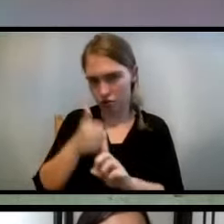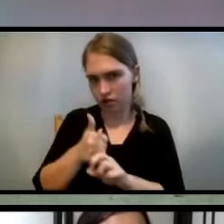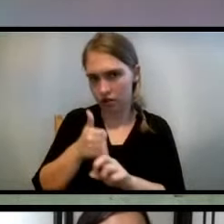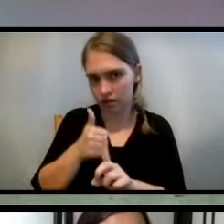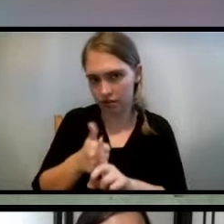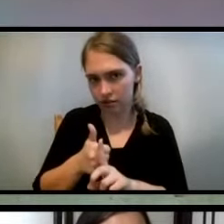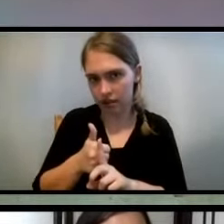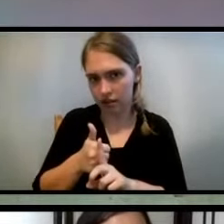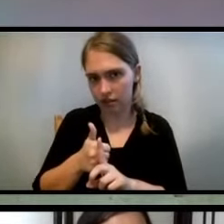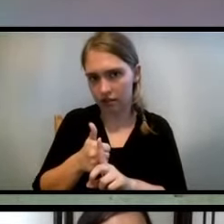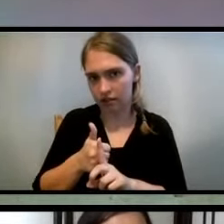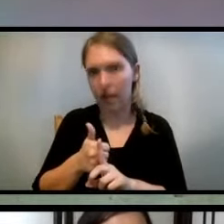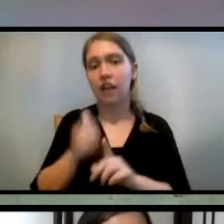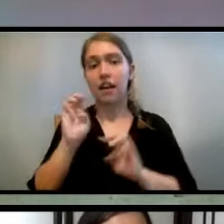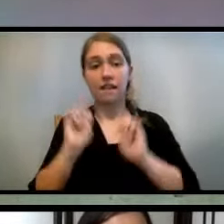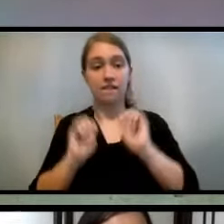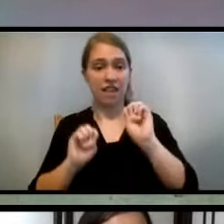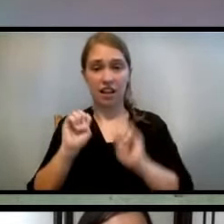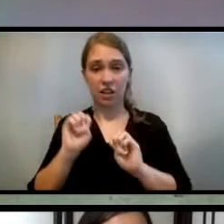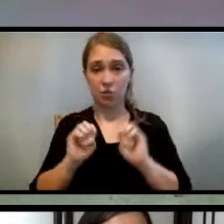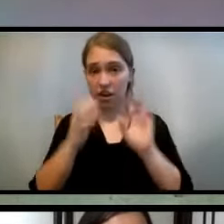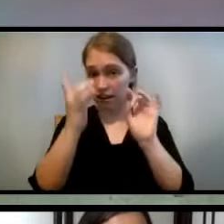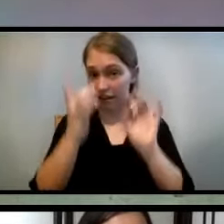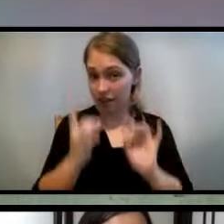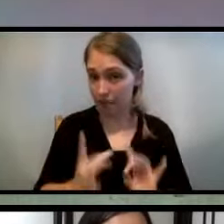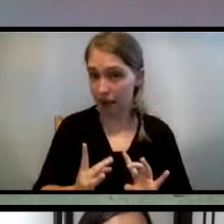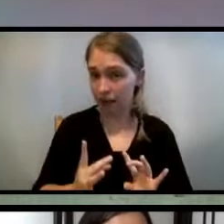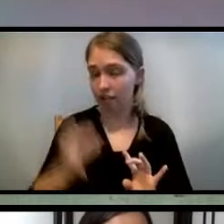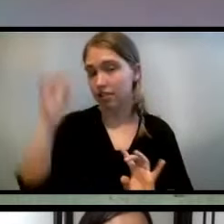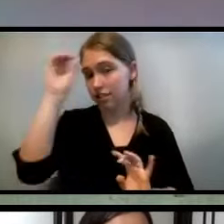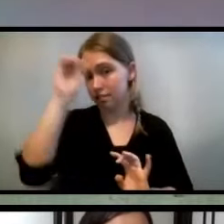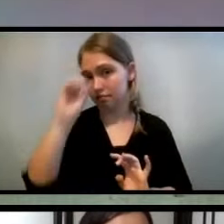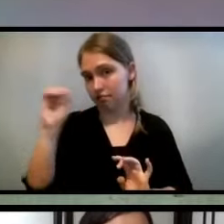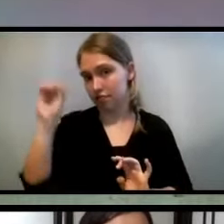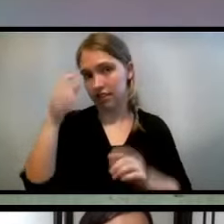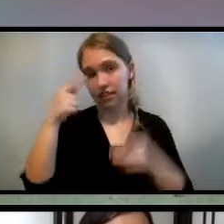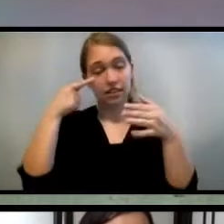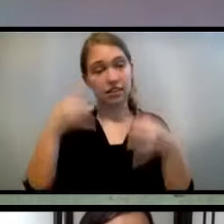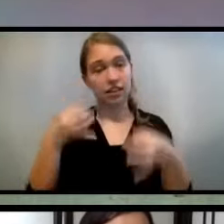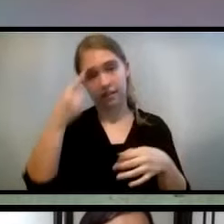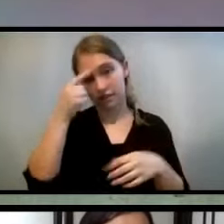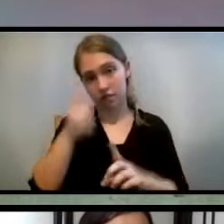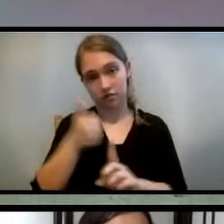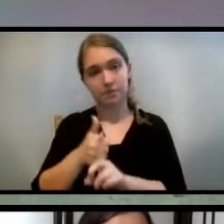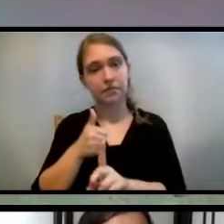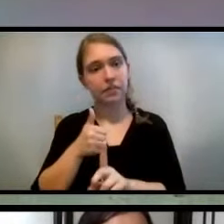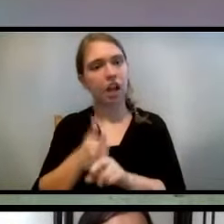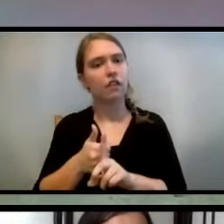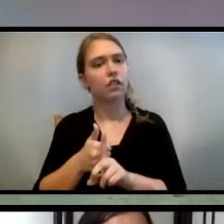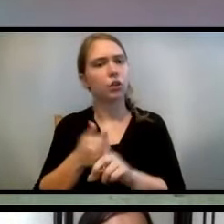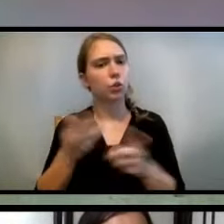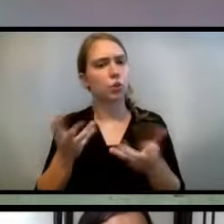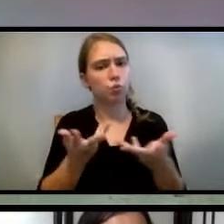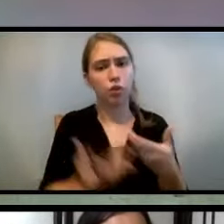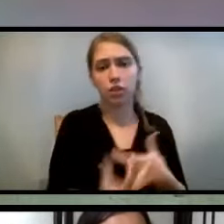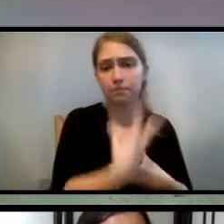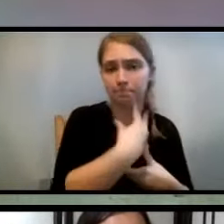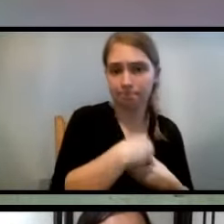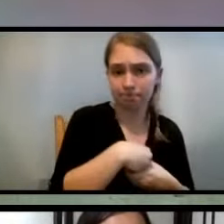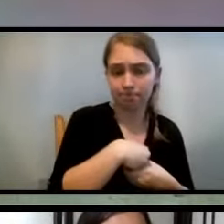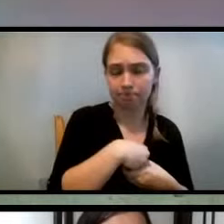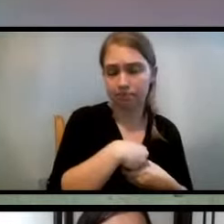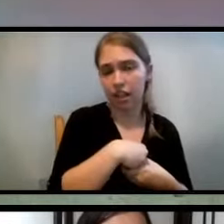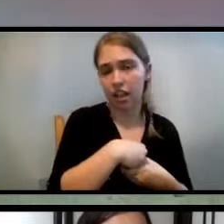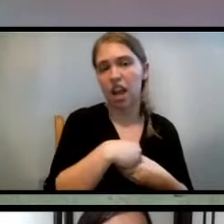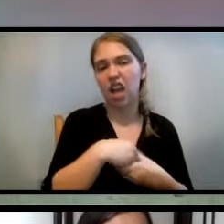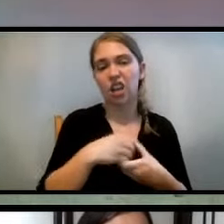evaluating that kind of feedback and opinions and deciding what things and when to listen to those